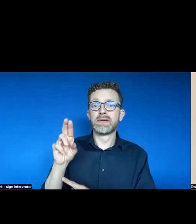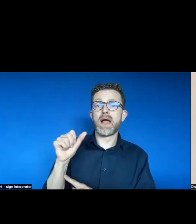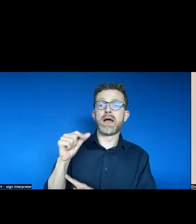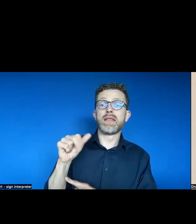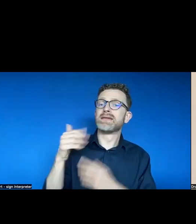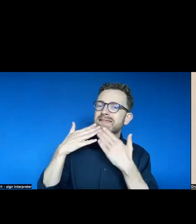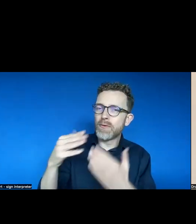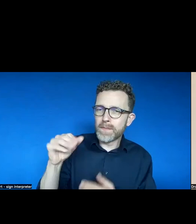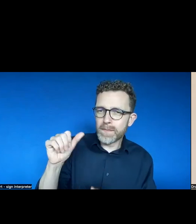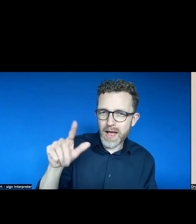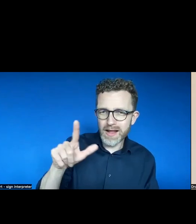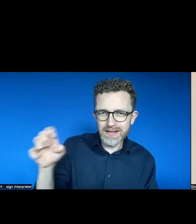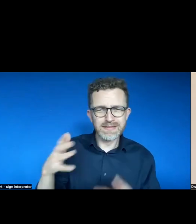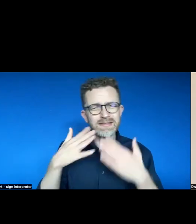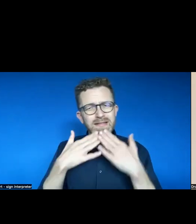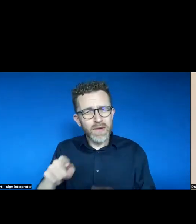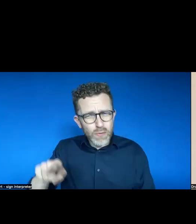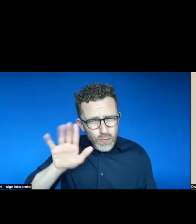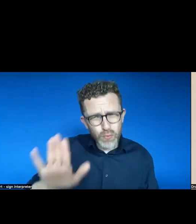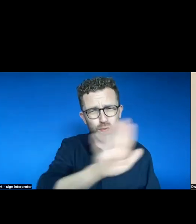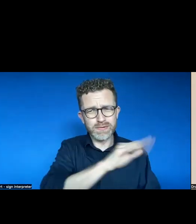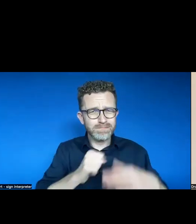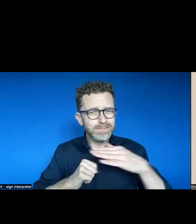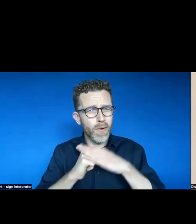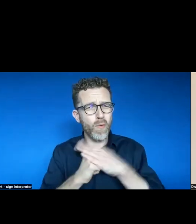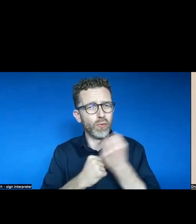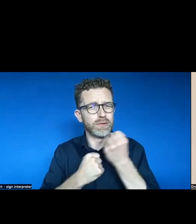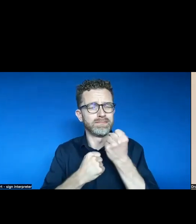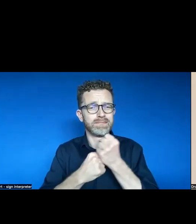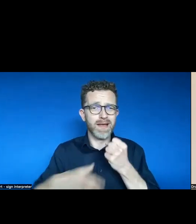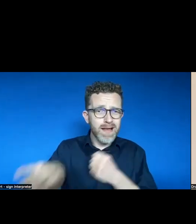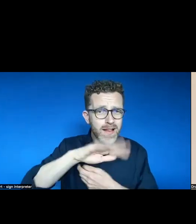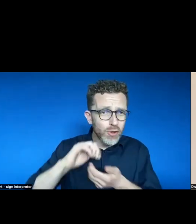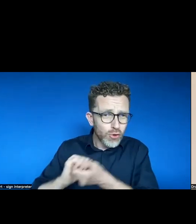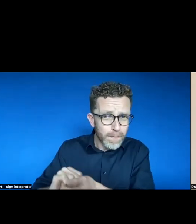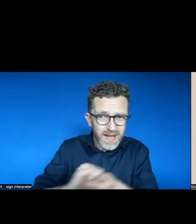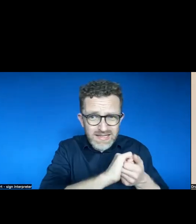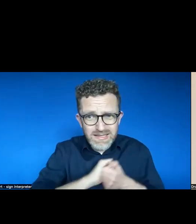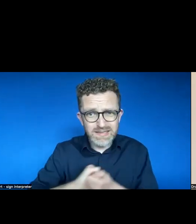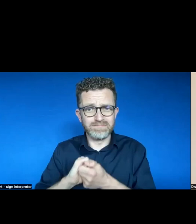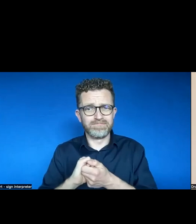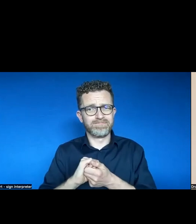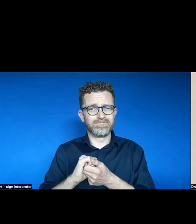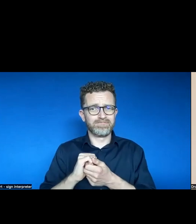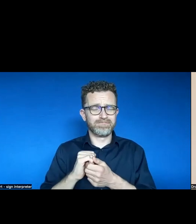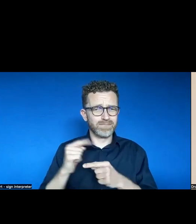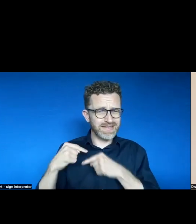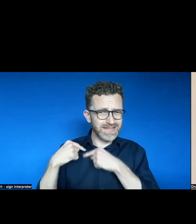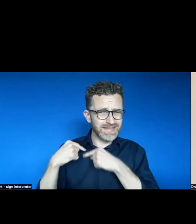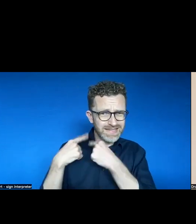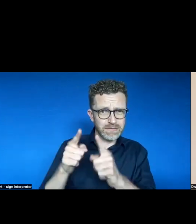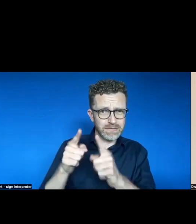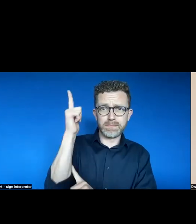that we've had throughout and since the beginning of this conflict. Jonas,